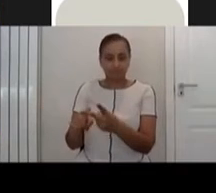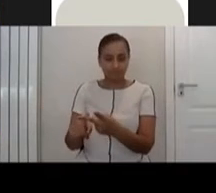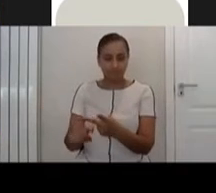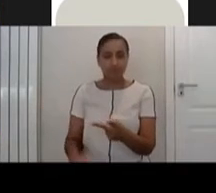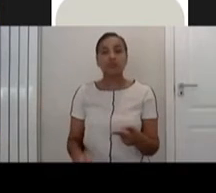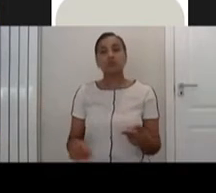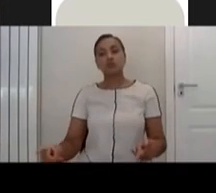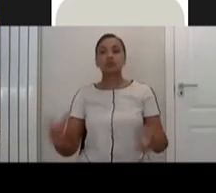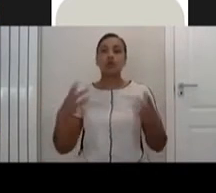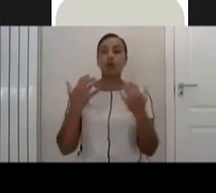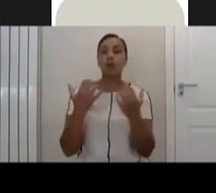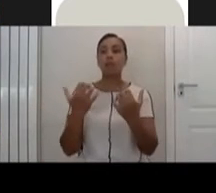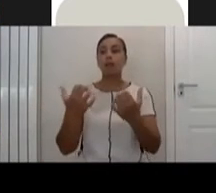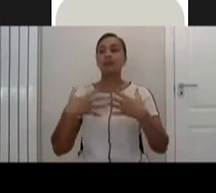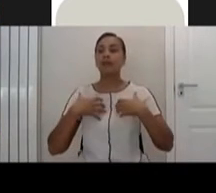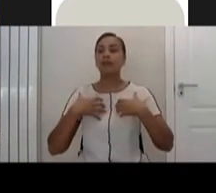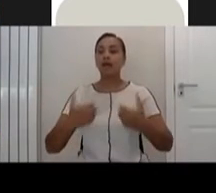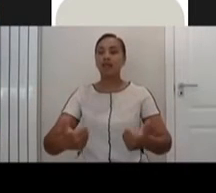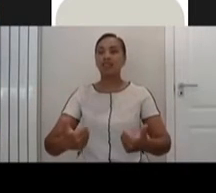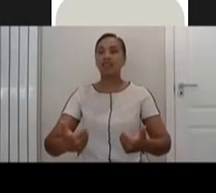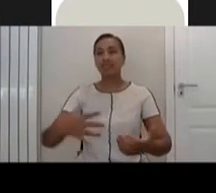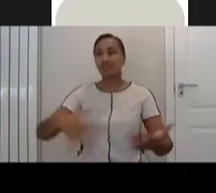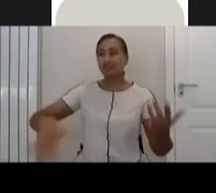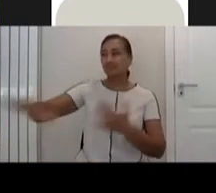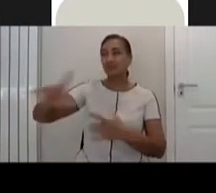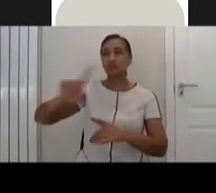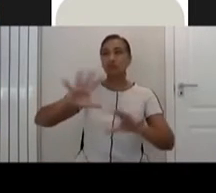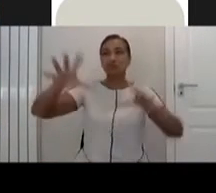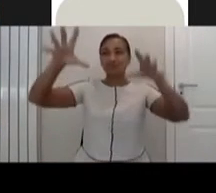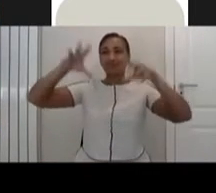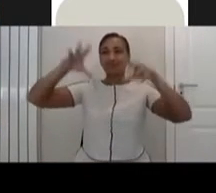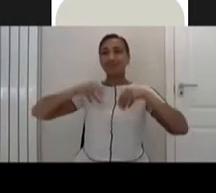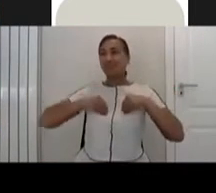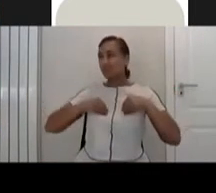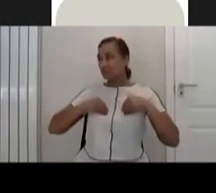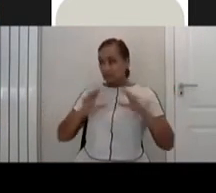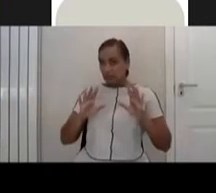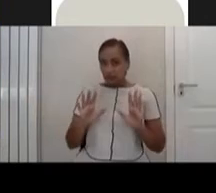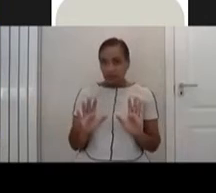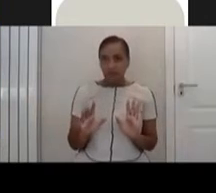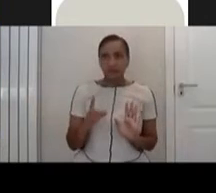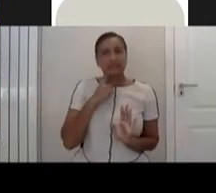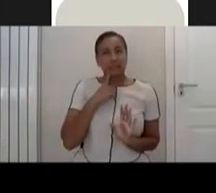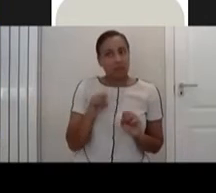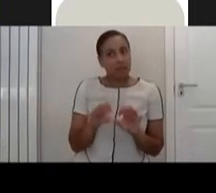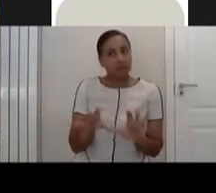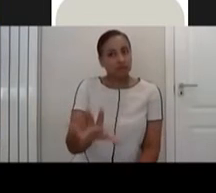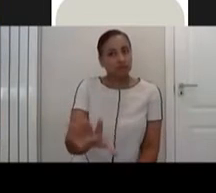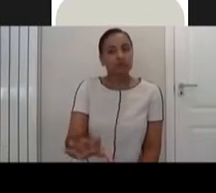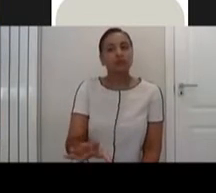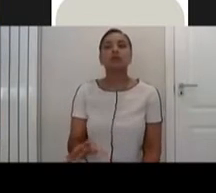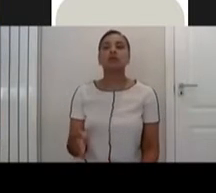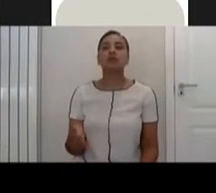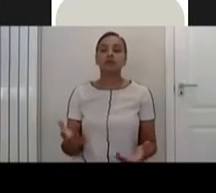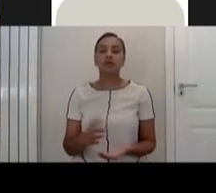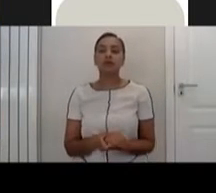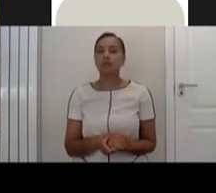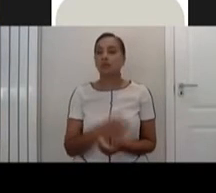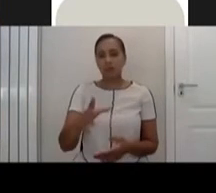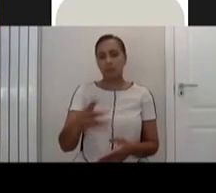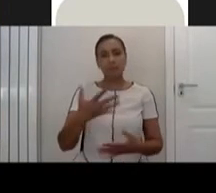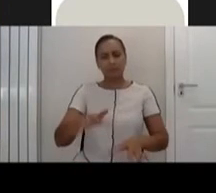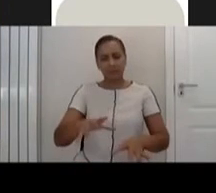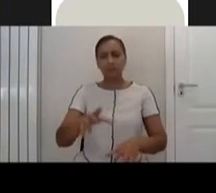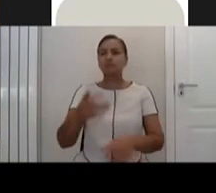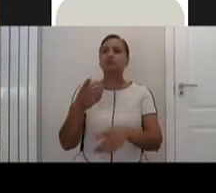public health and not getting it, it's quite a sort of, you know, almost a simple message in a way, and it's around the things we've been sort of hearing all the